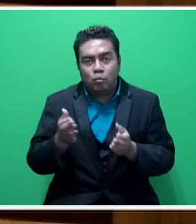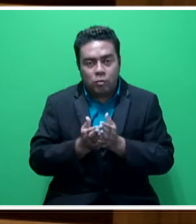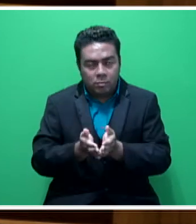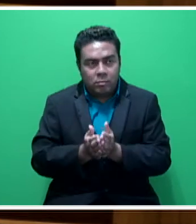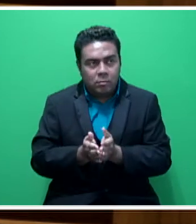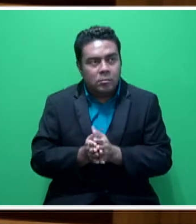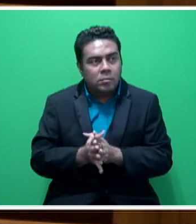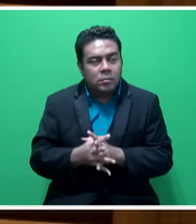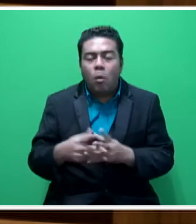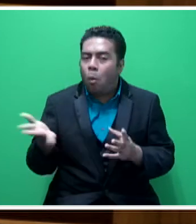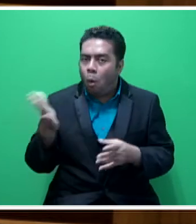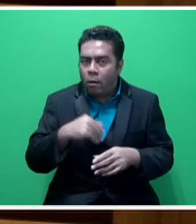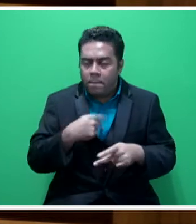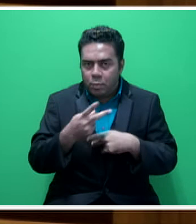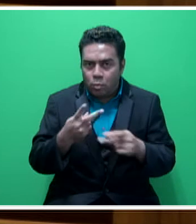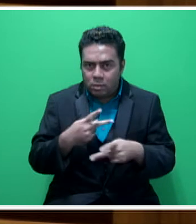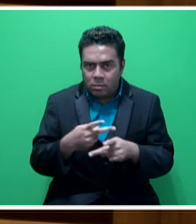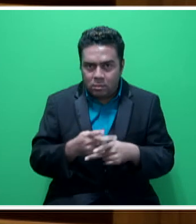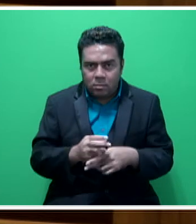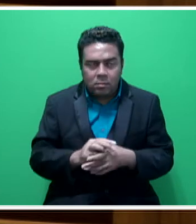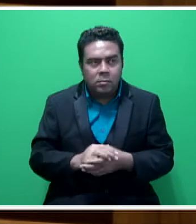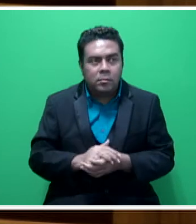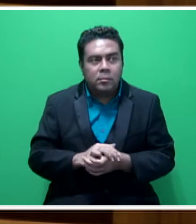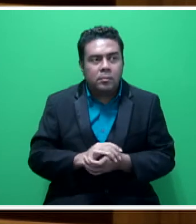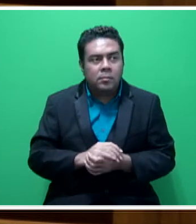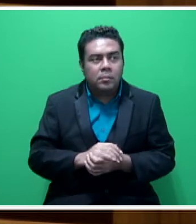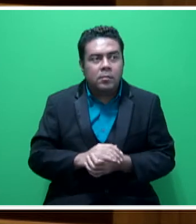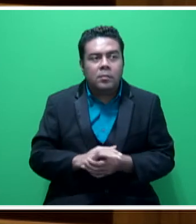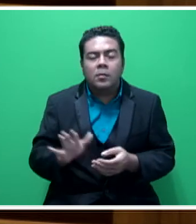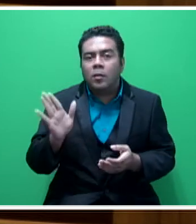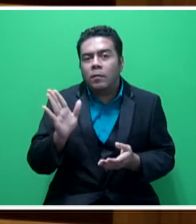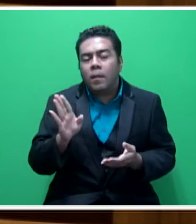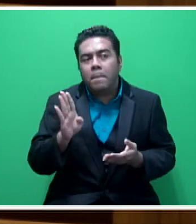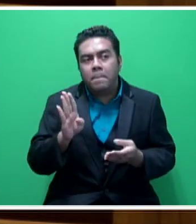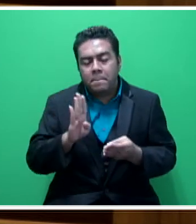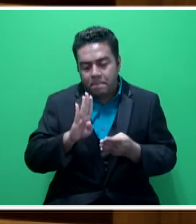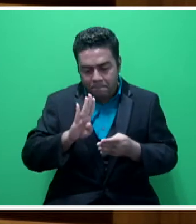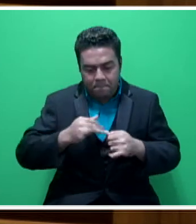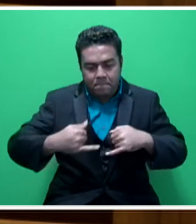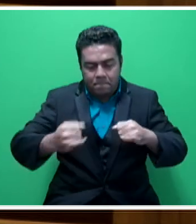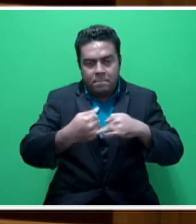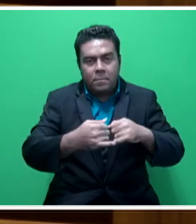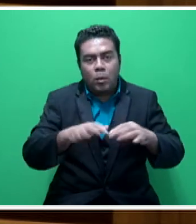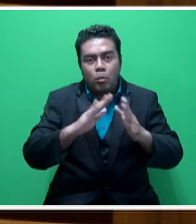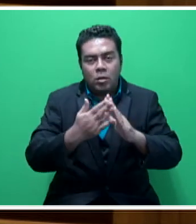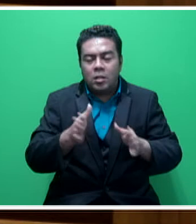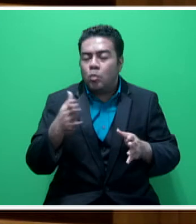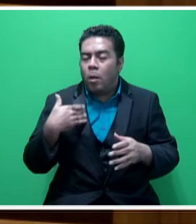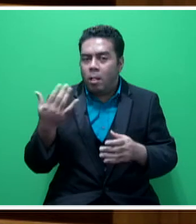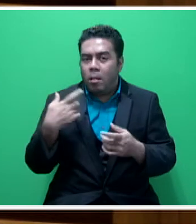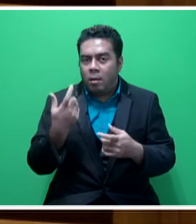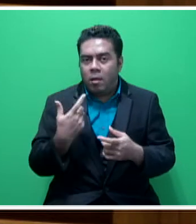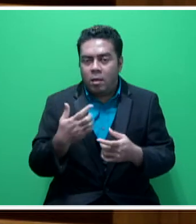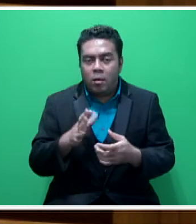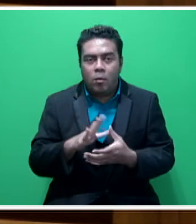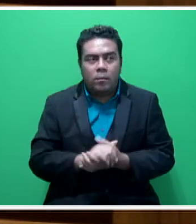of that is under process, so we will get that done to make sure that our maritime community is well taken care of. So the total